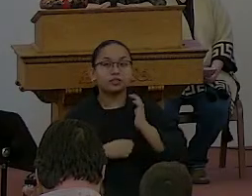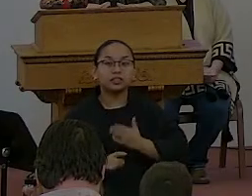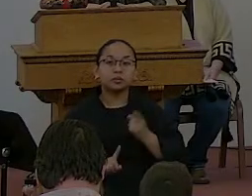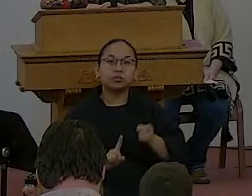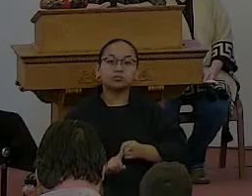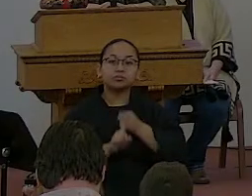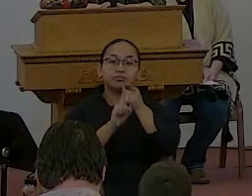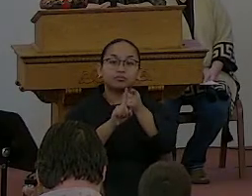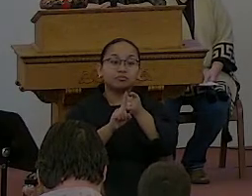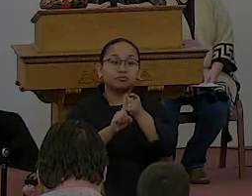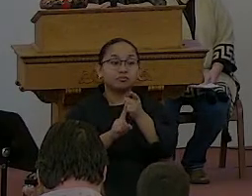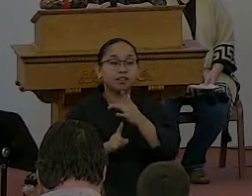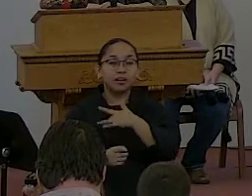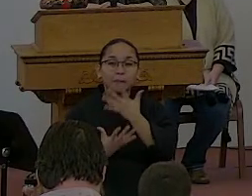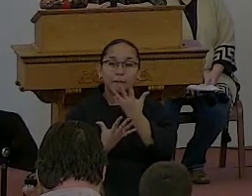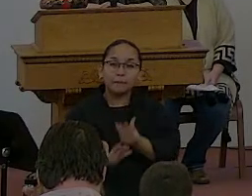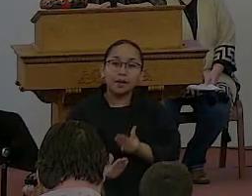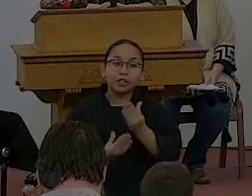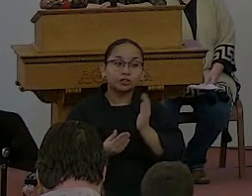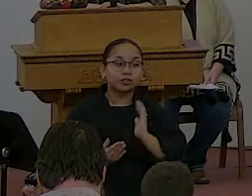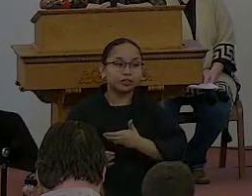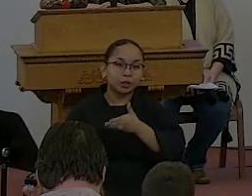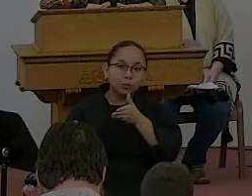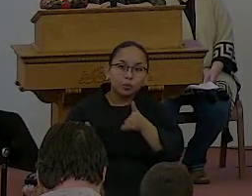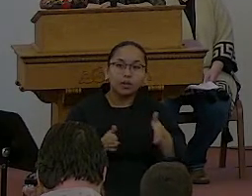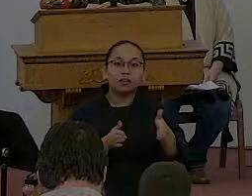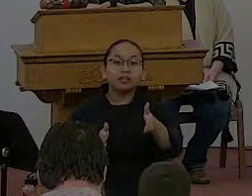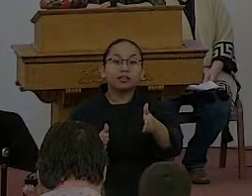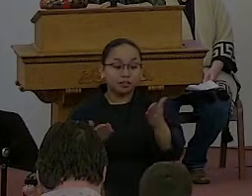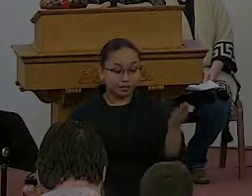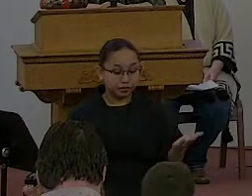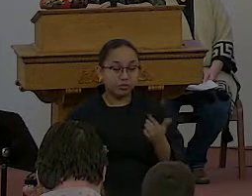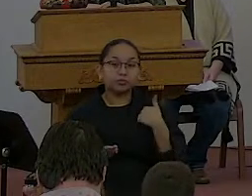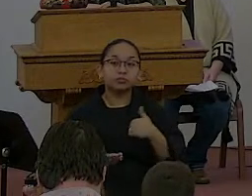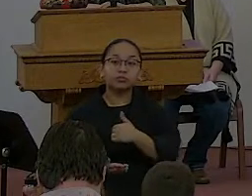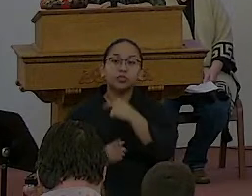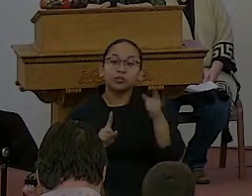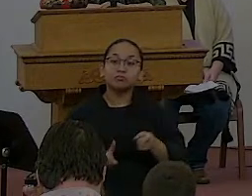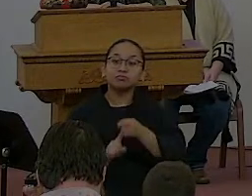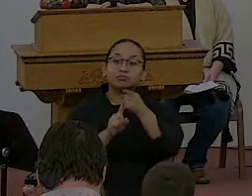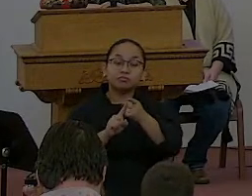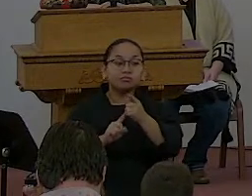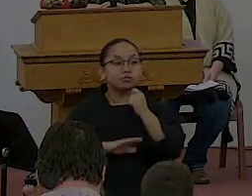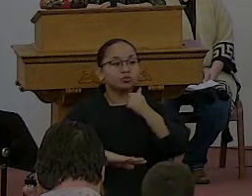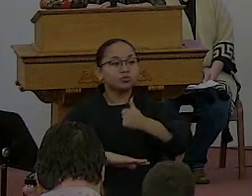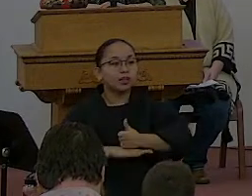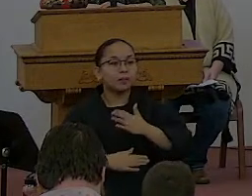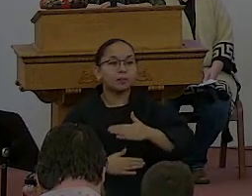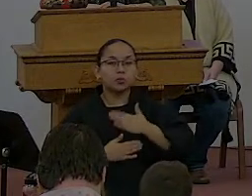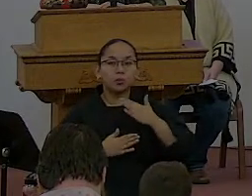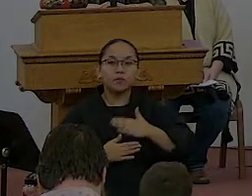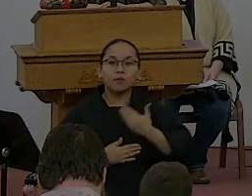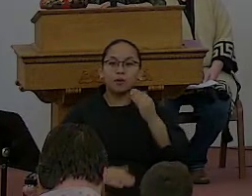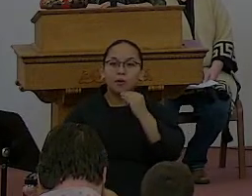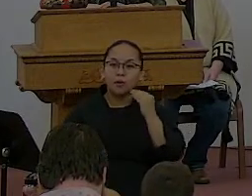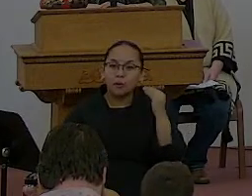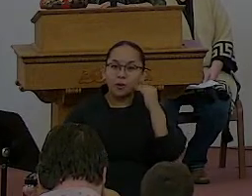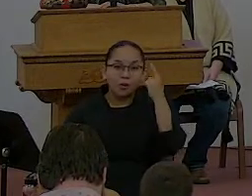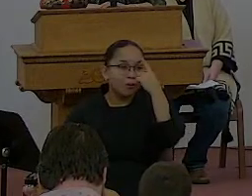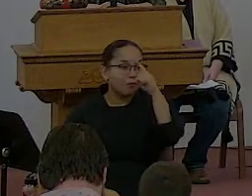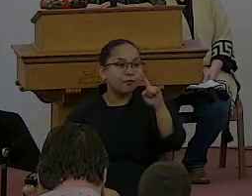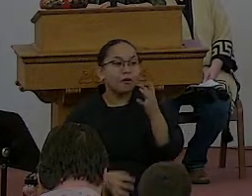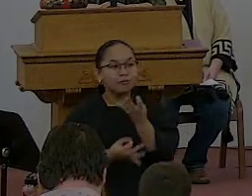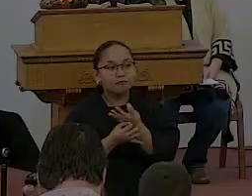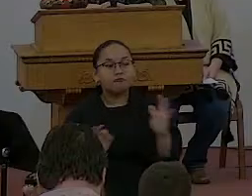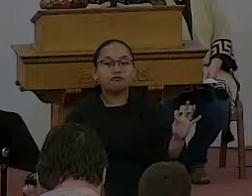doctrine. Compassion is our way. Here we seek to create a joyful home for